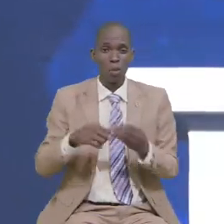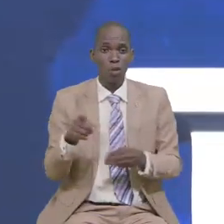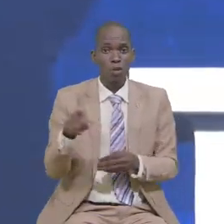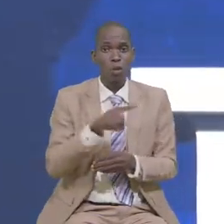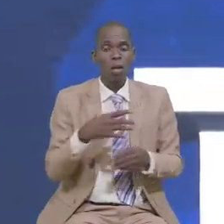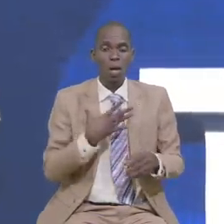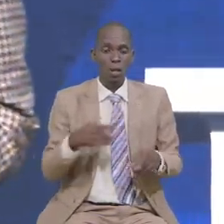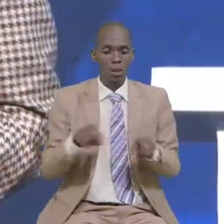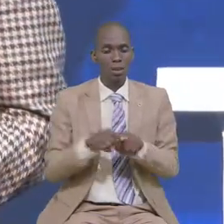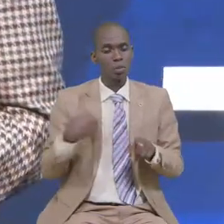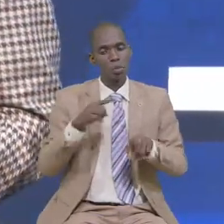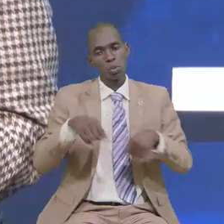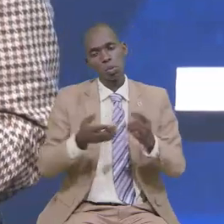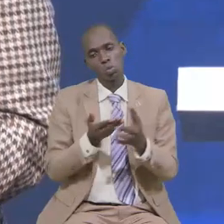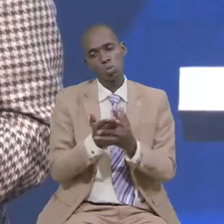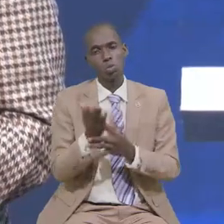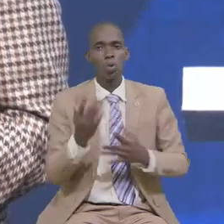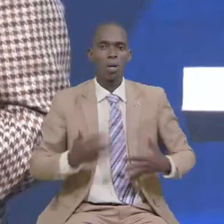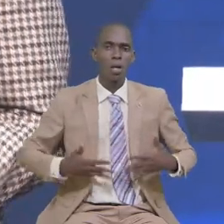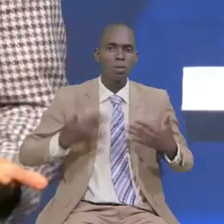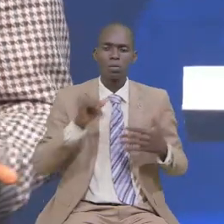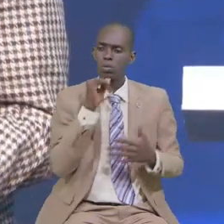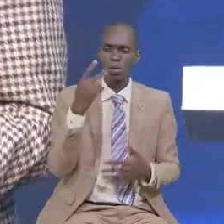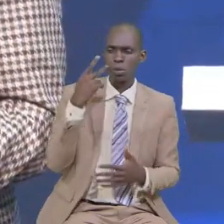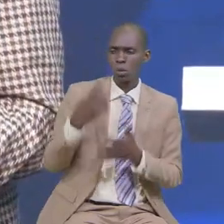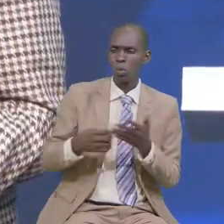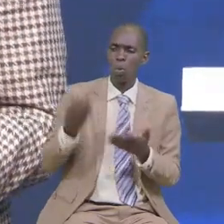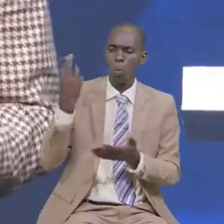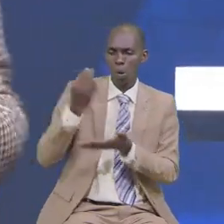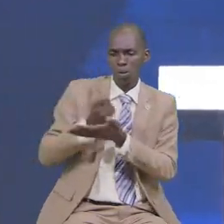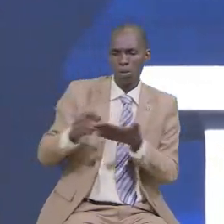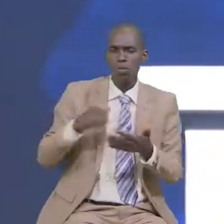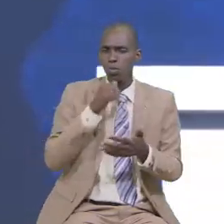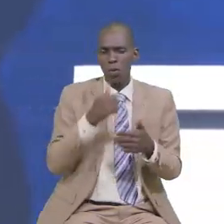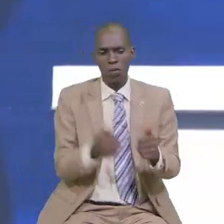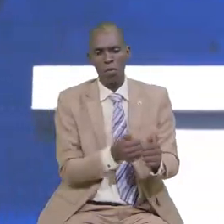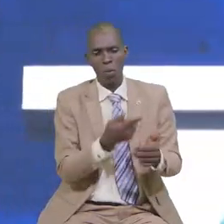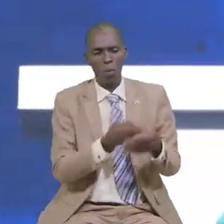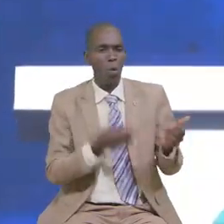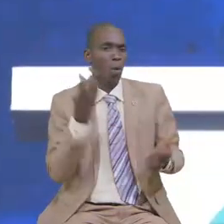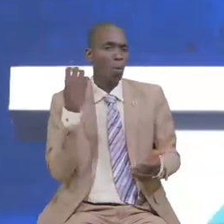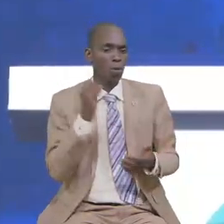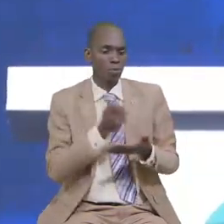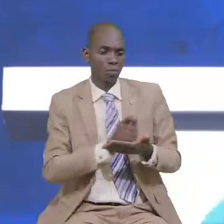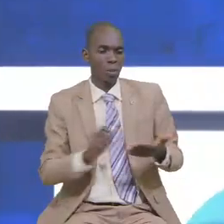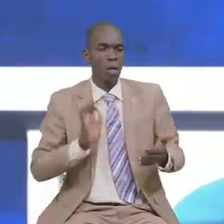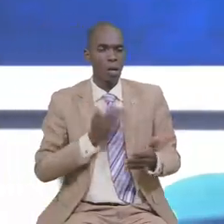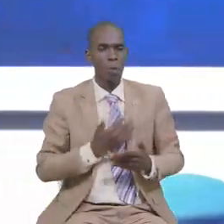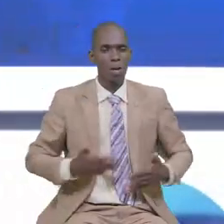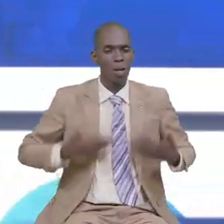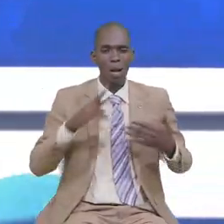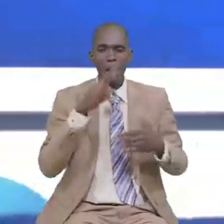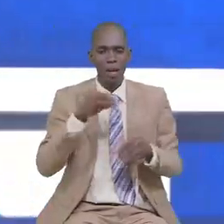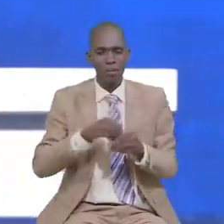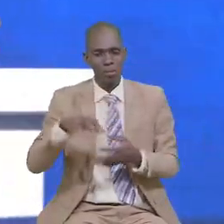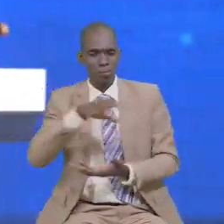through life, we have not seen what was reaching. We have not followed what was reaching. And our lives are in shambles. Now